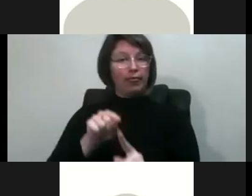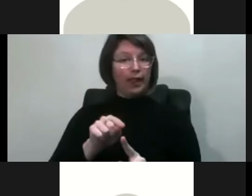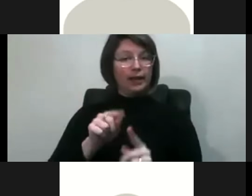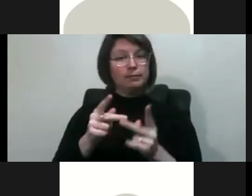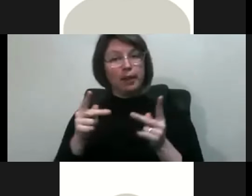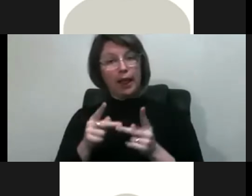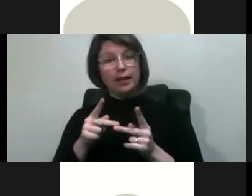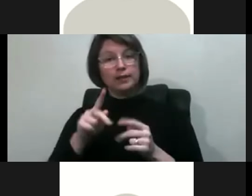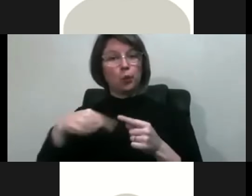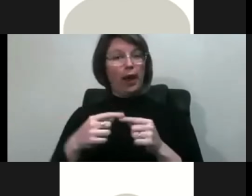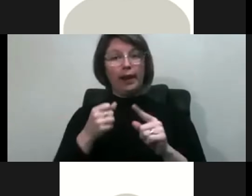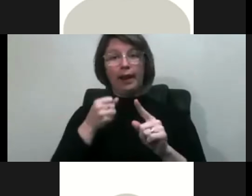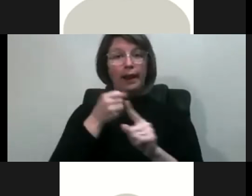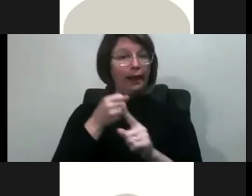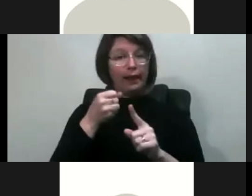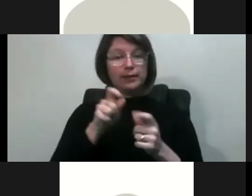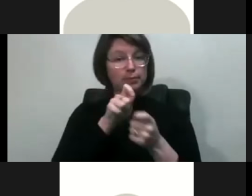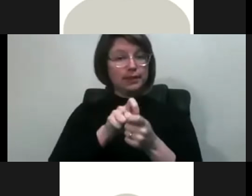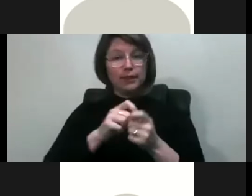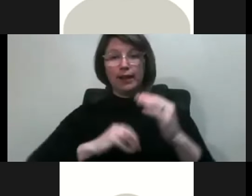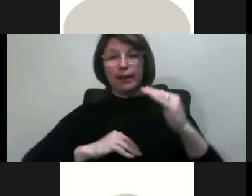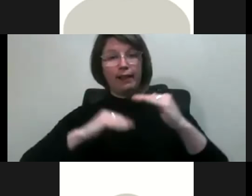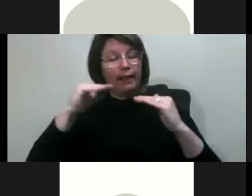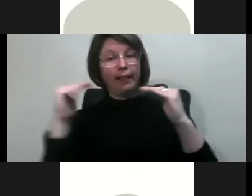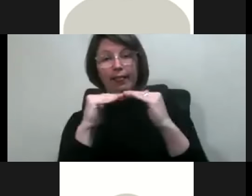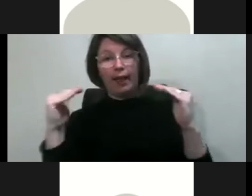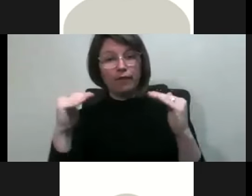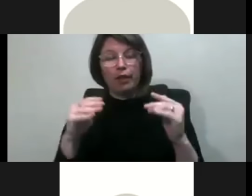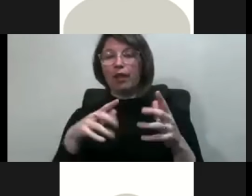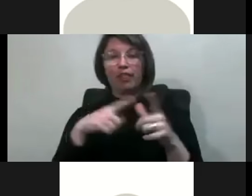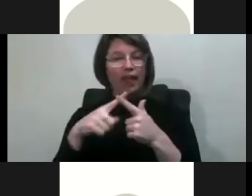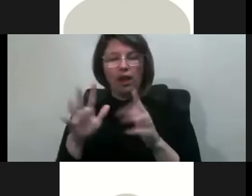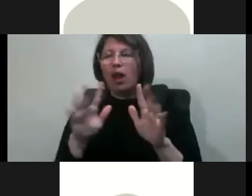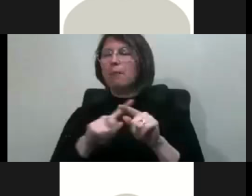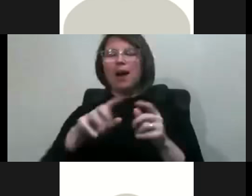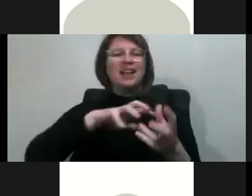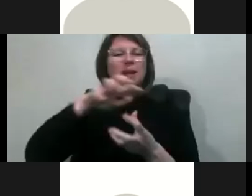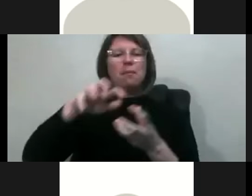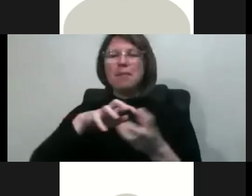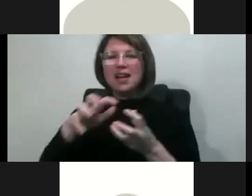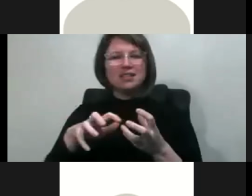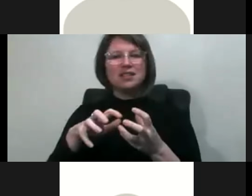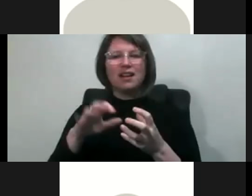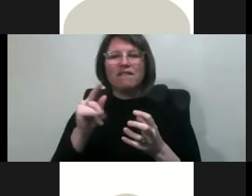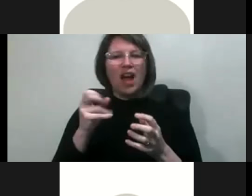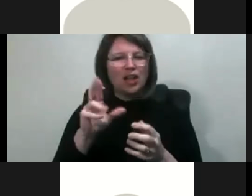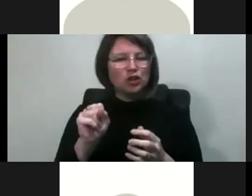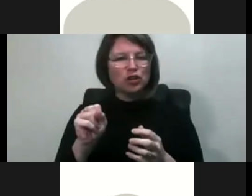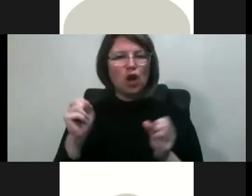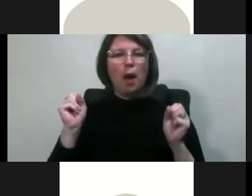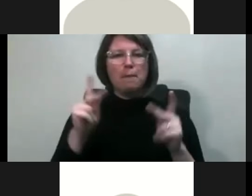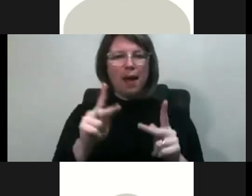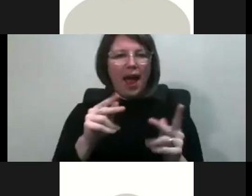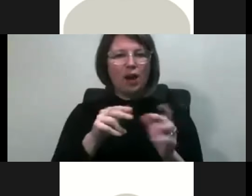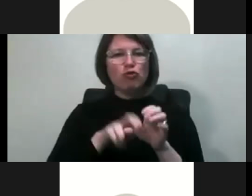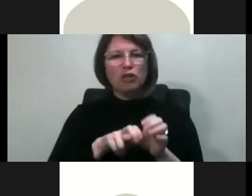we will do X. But in reality, it is a combination of factors of both the return of ridership, where the ridership is, the time